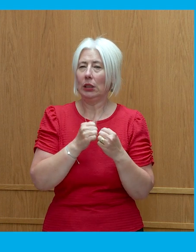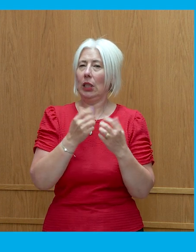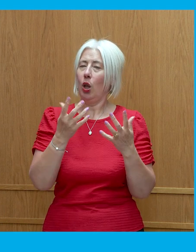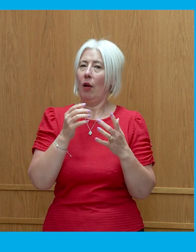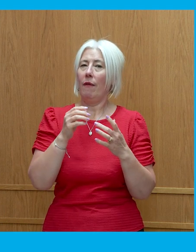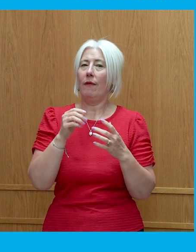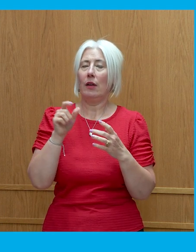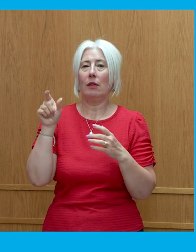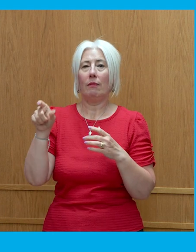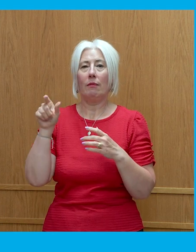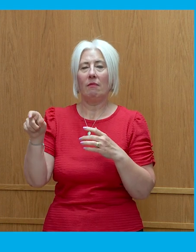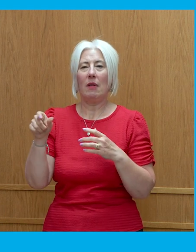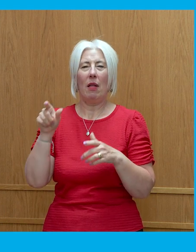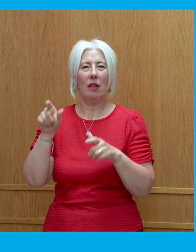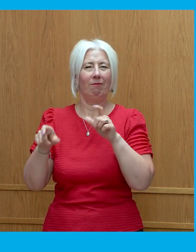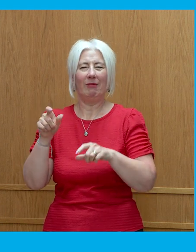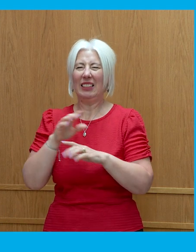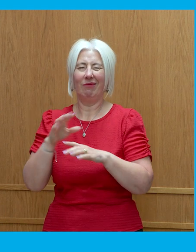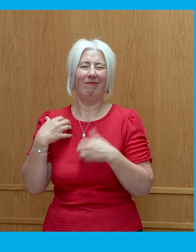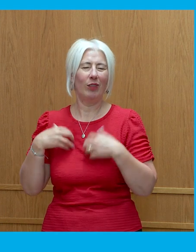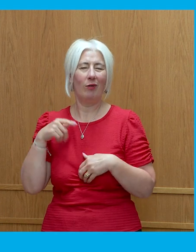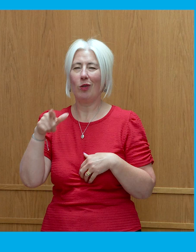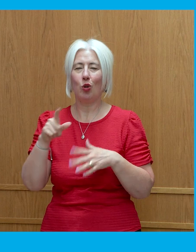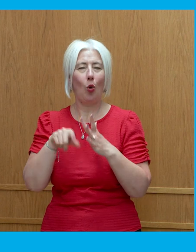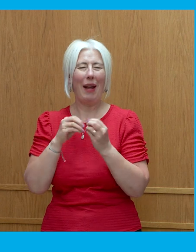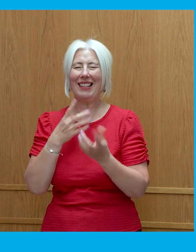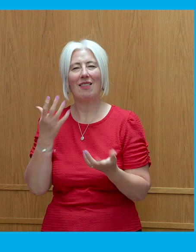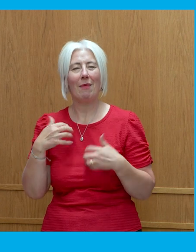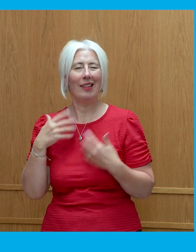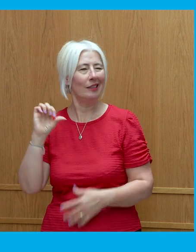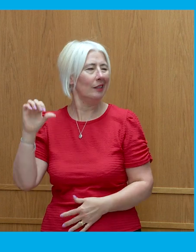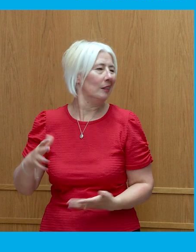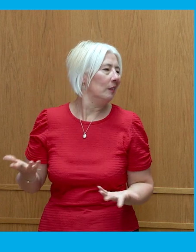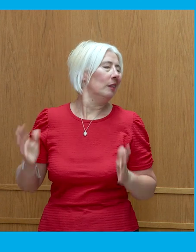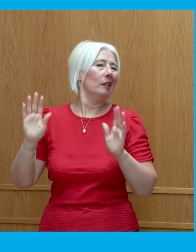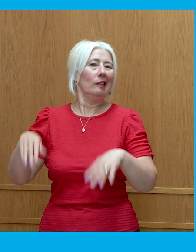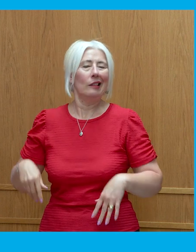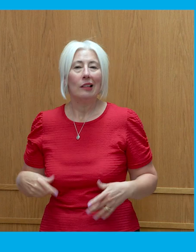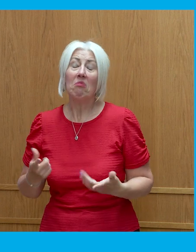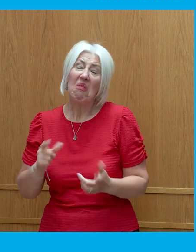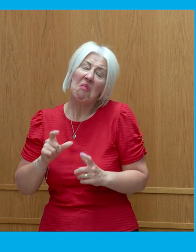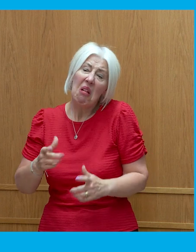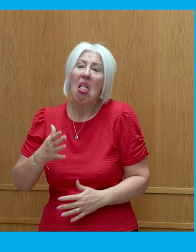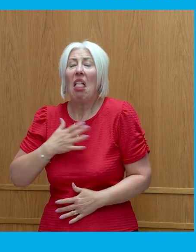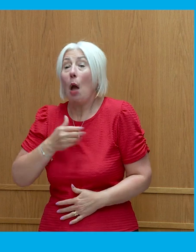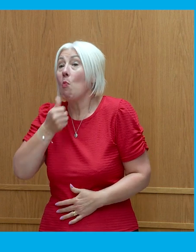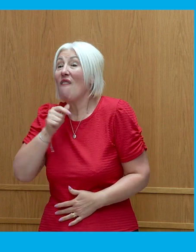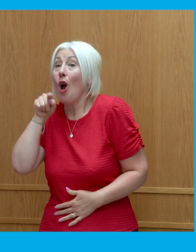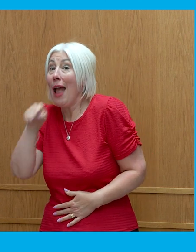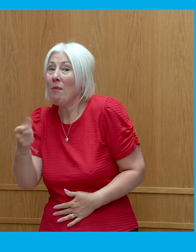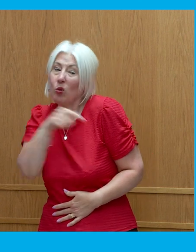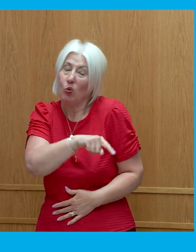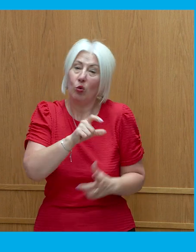of Democrats who were just completely unenthusiastic about Biden. More than not, still liked Biden and preferred Biden, but there was